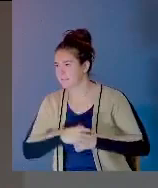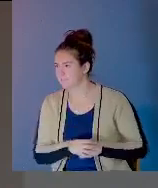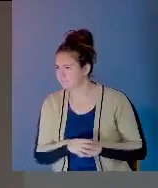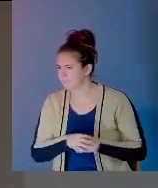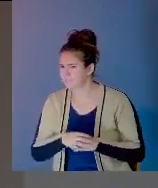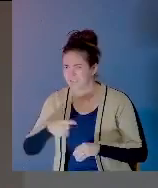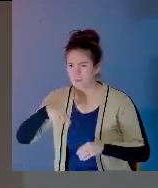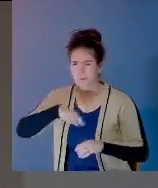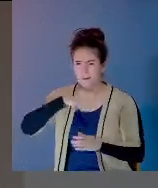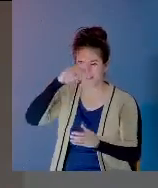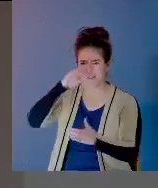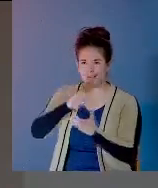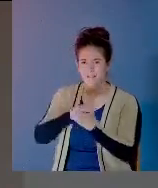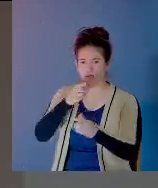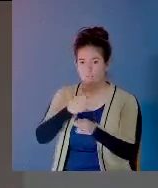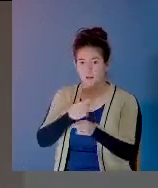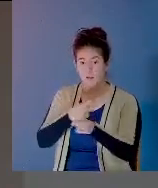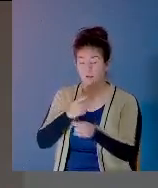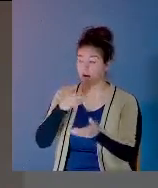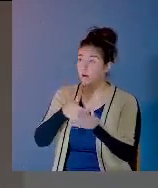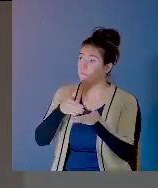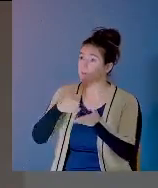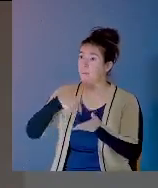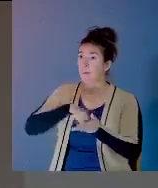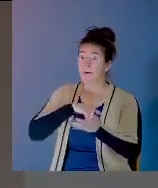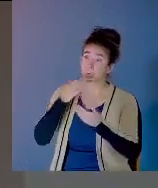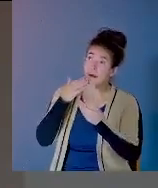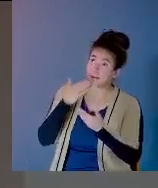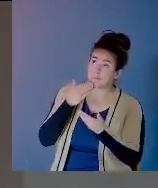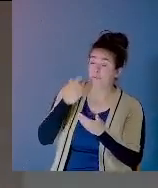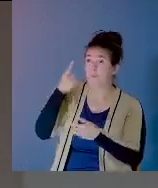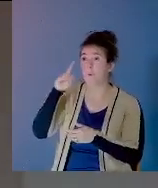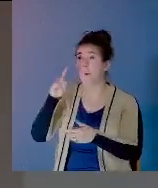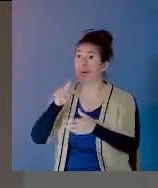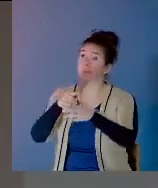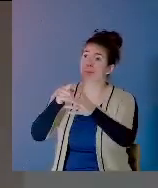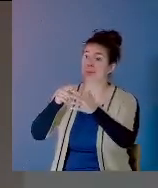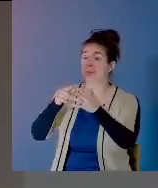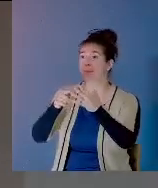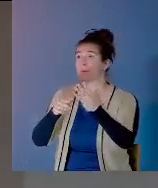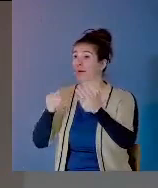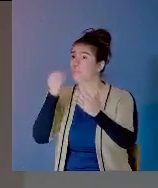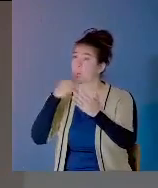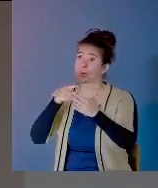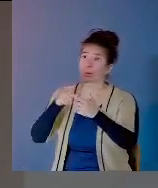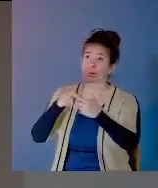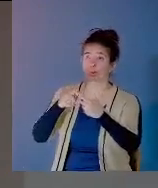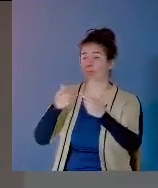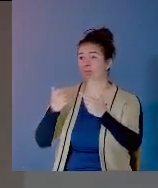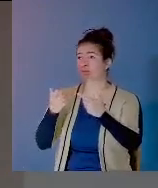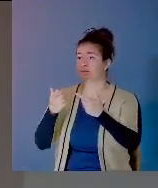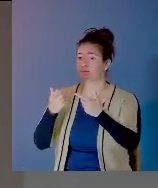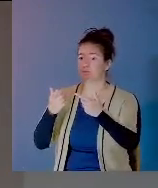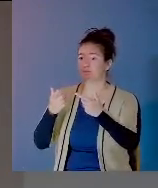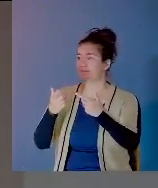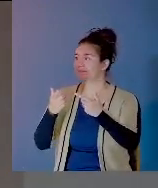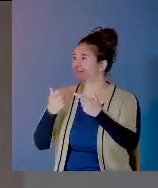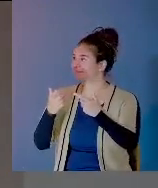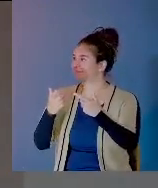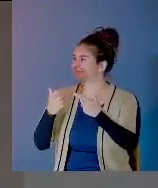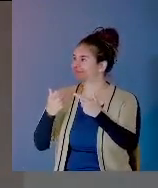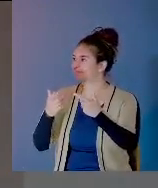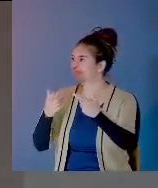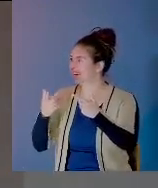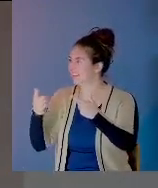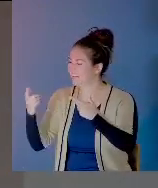are grateful for things, right? Thank you, Lord, for food. Thank you, Lord, for the Chiefs beating the Broncos again